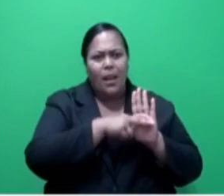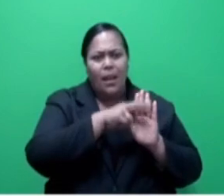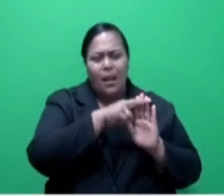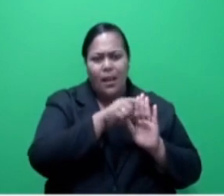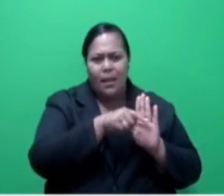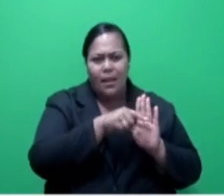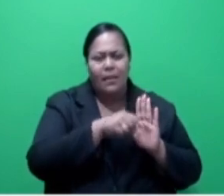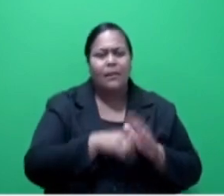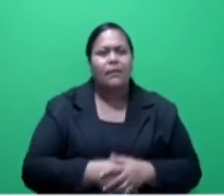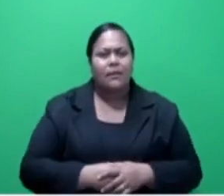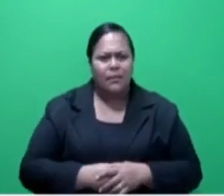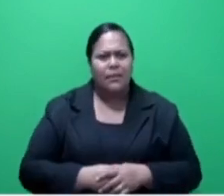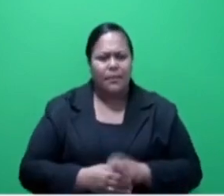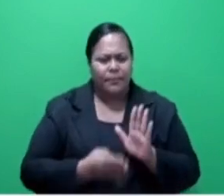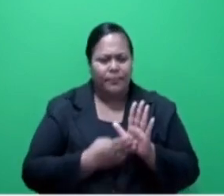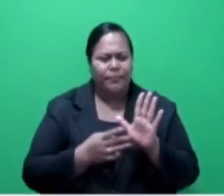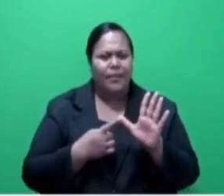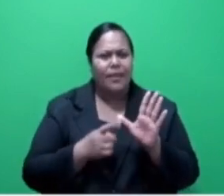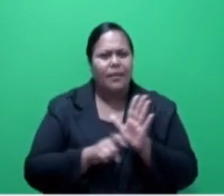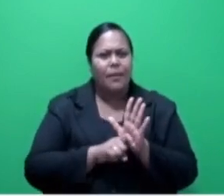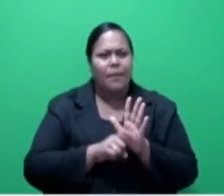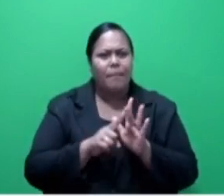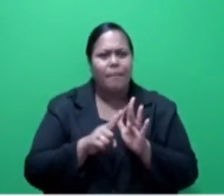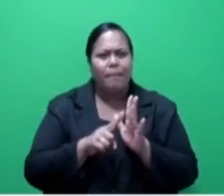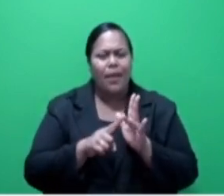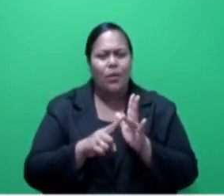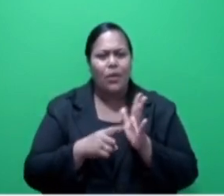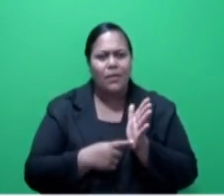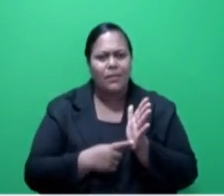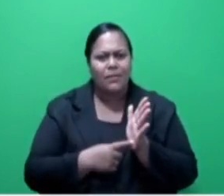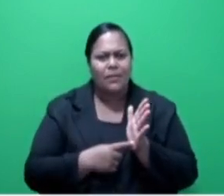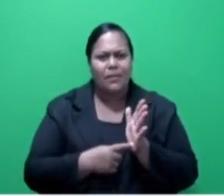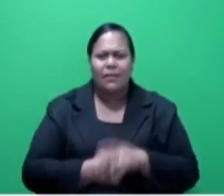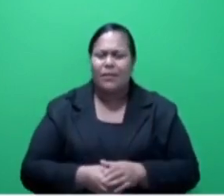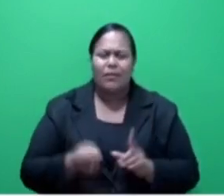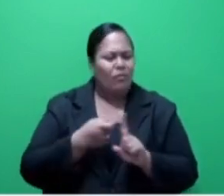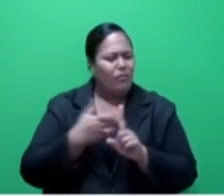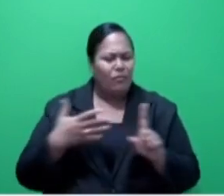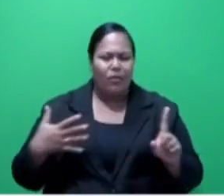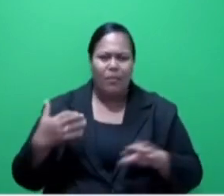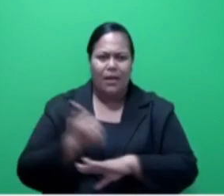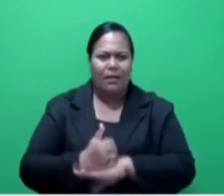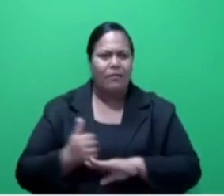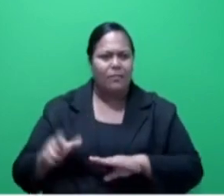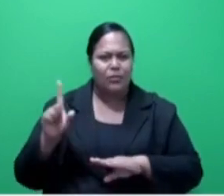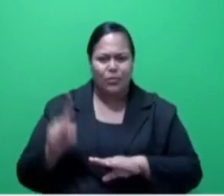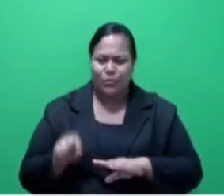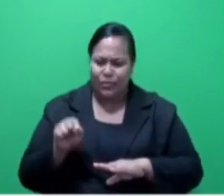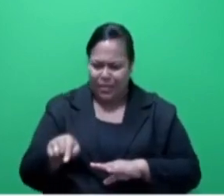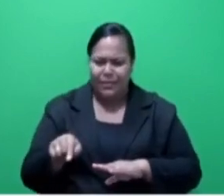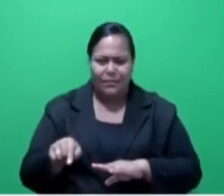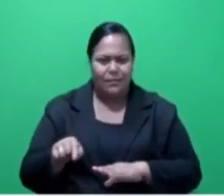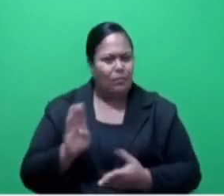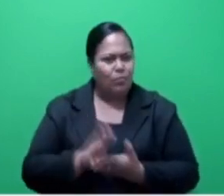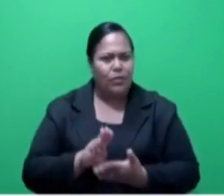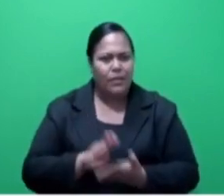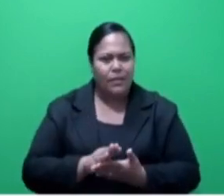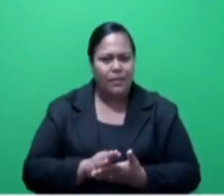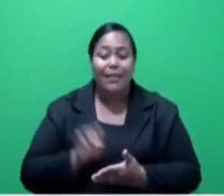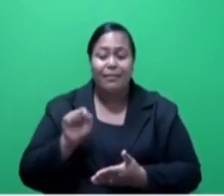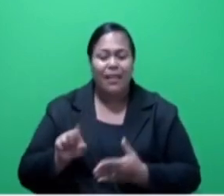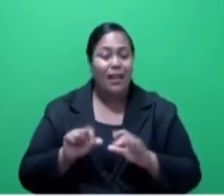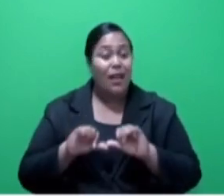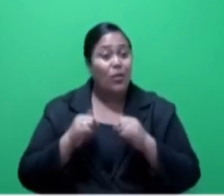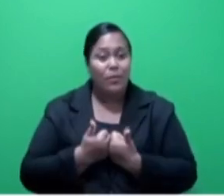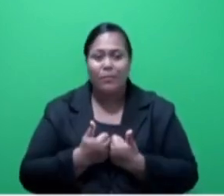Honorable Prasad talks about. This is the deal that was done under the previous government with Vuksic and Boric. That agreement was